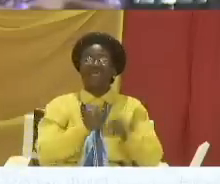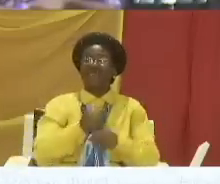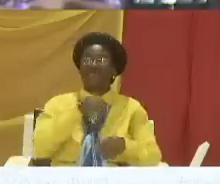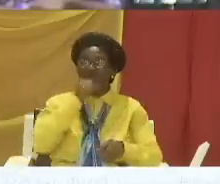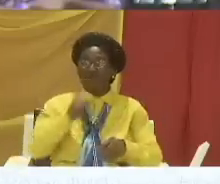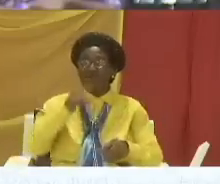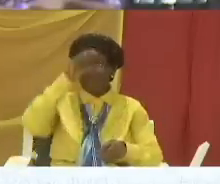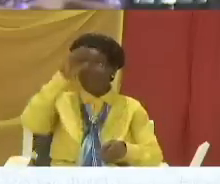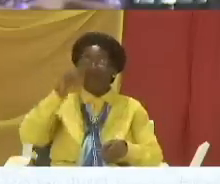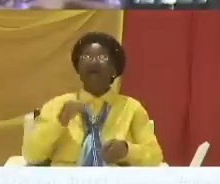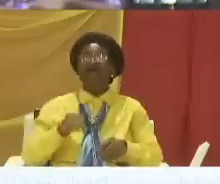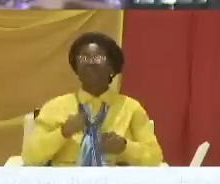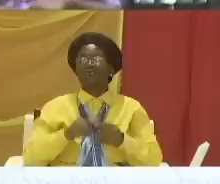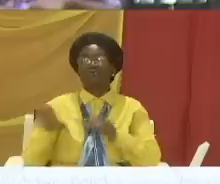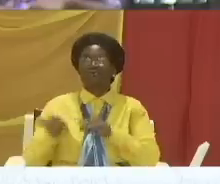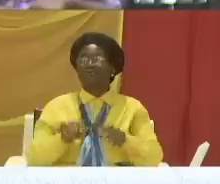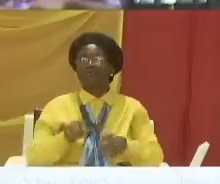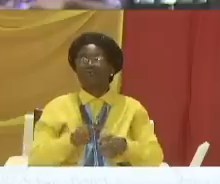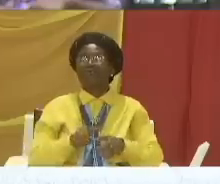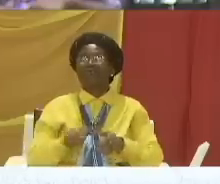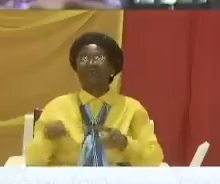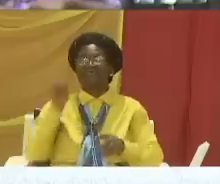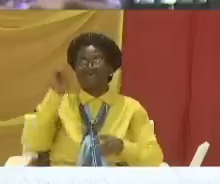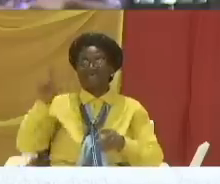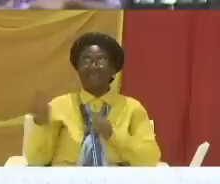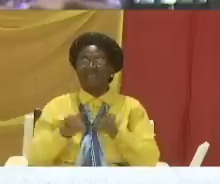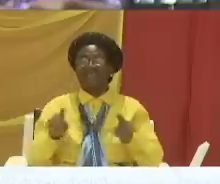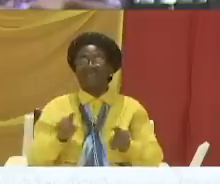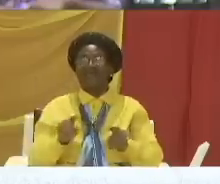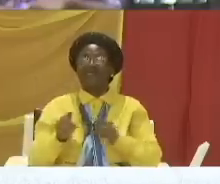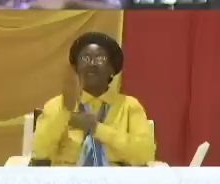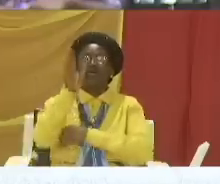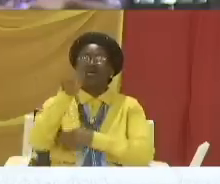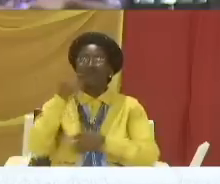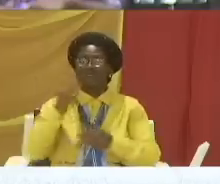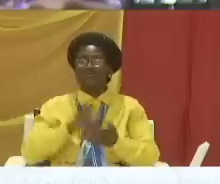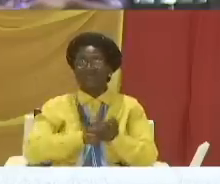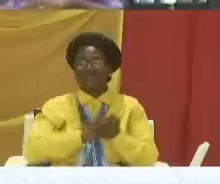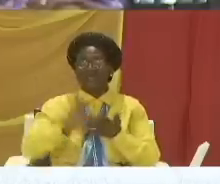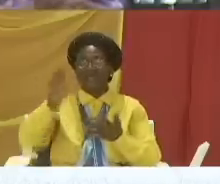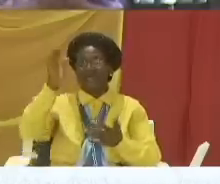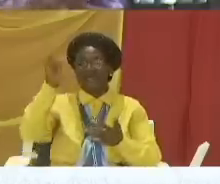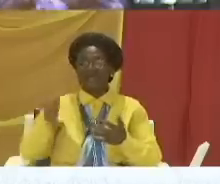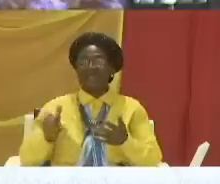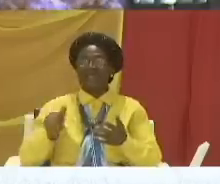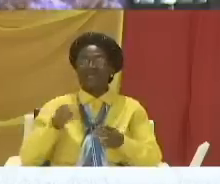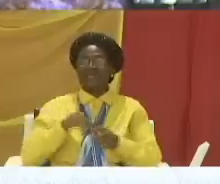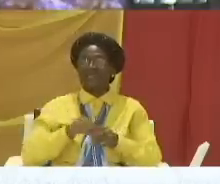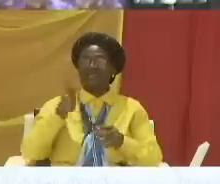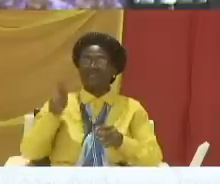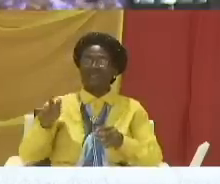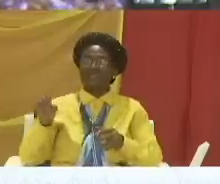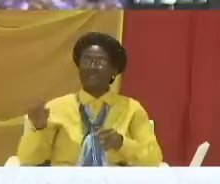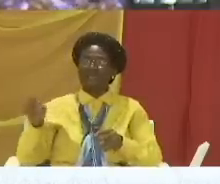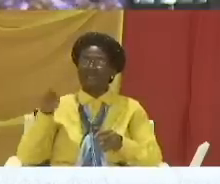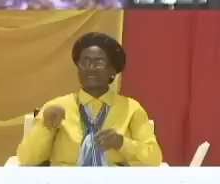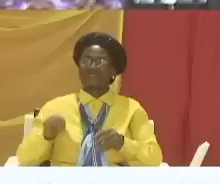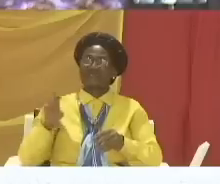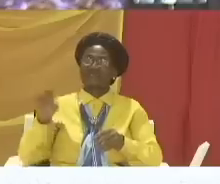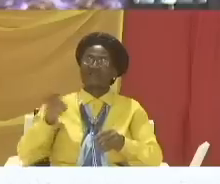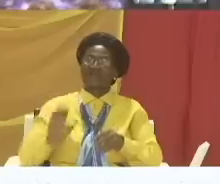And God said clearly in Genesis 17 verse 14, Genesis 17 verse 14,